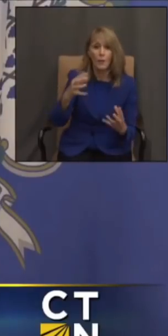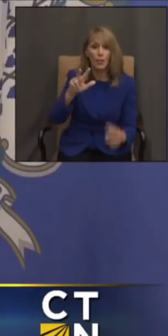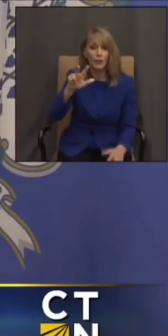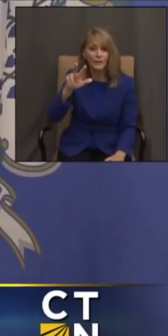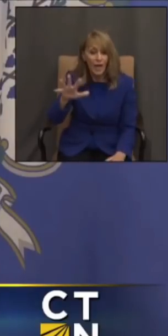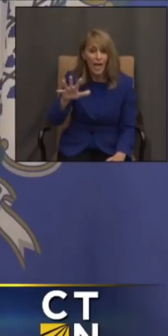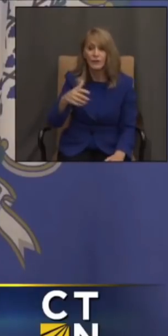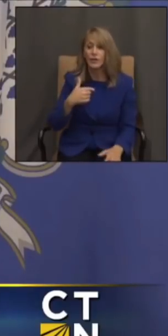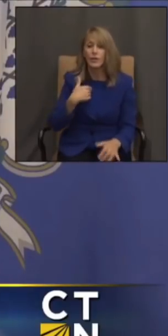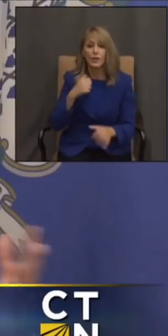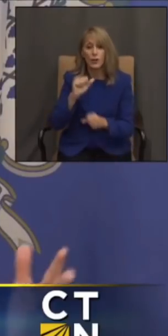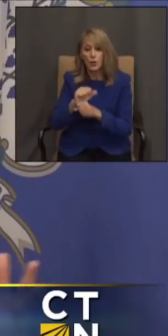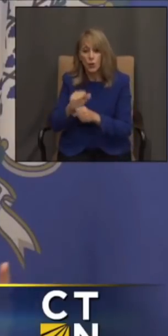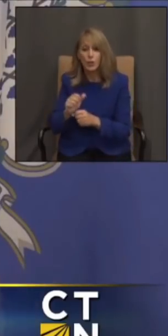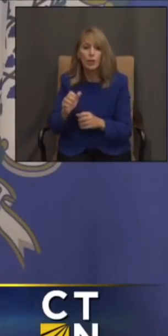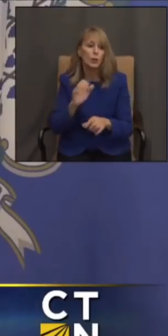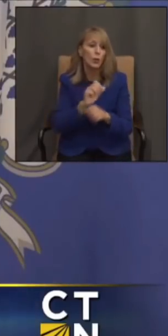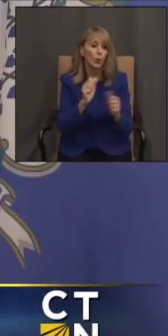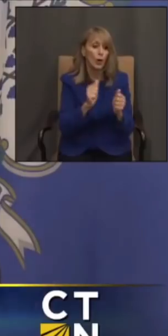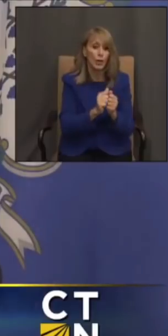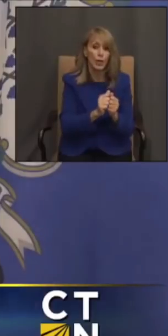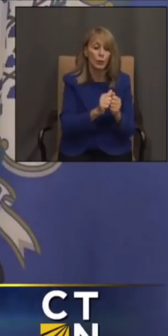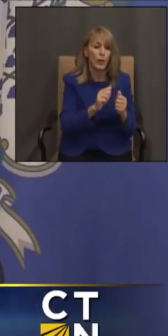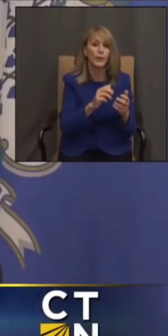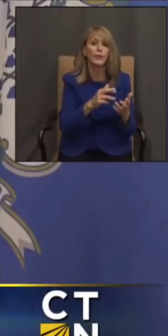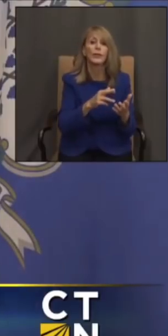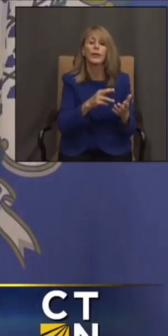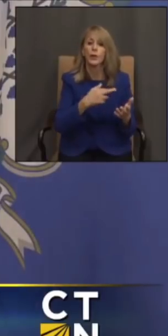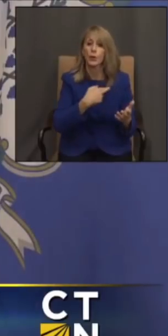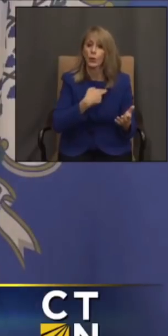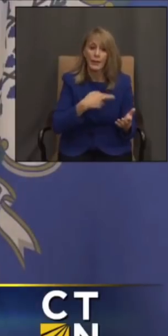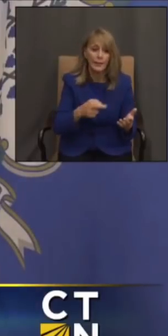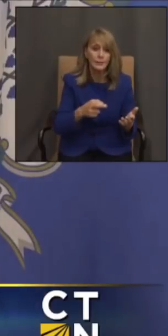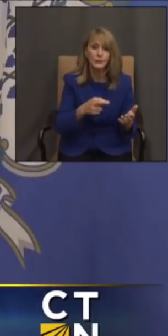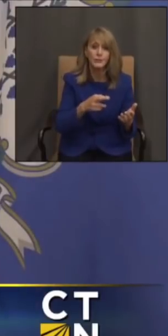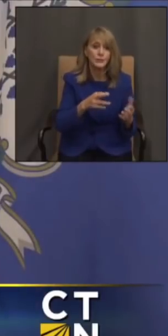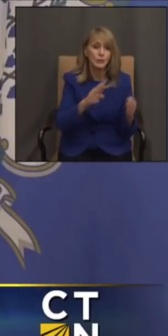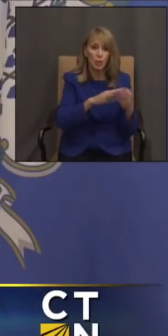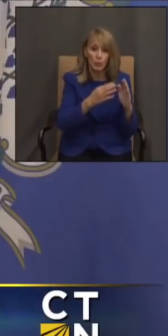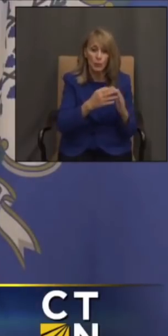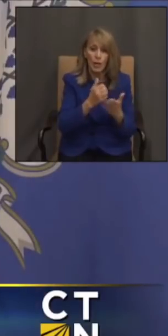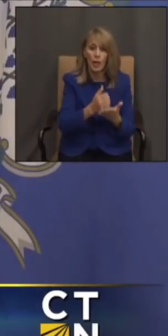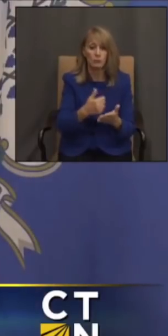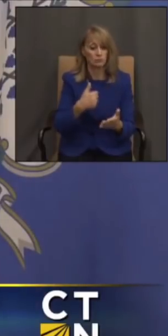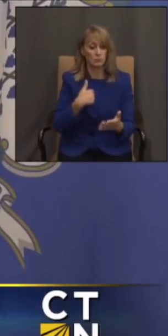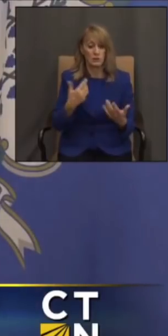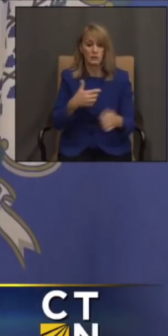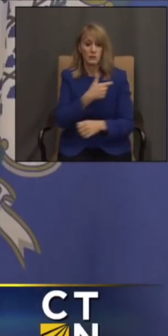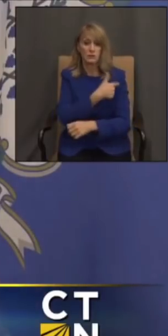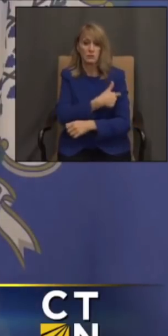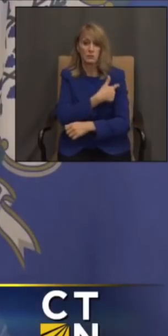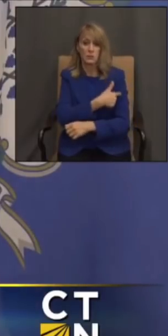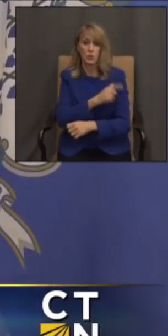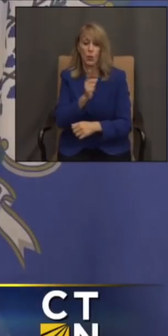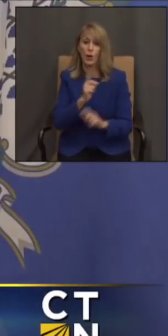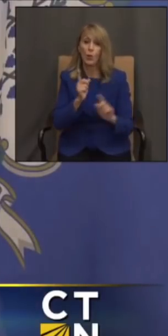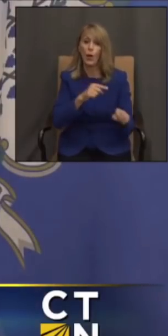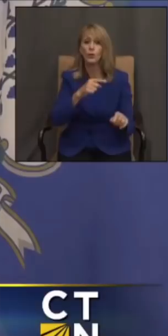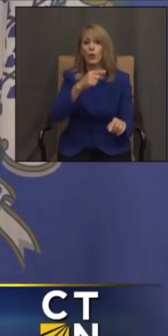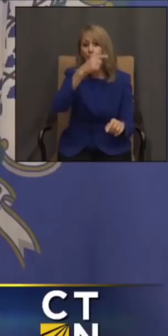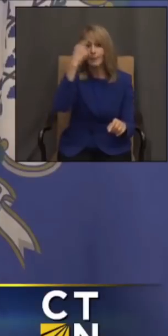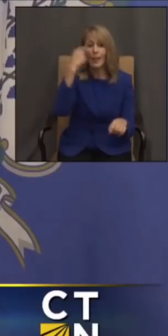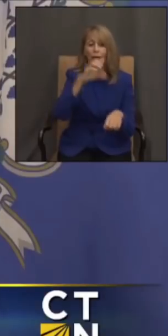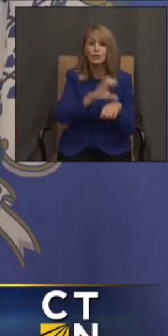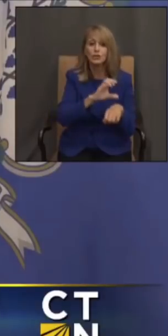the religious community and other trusted advocates. I got vaccinated in the historically Black church, trying to do